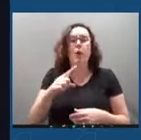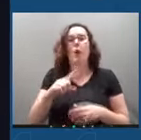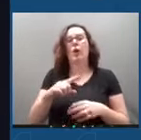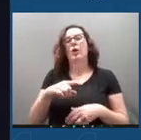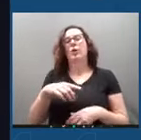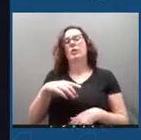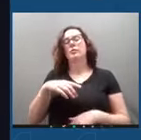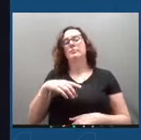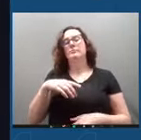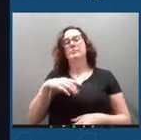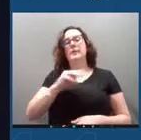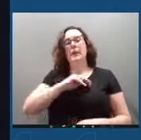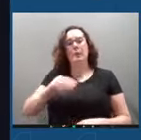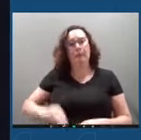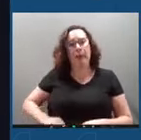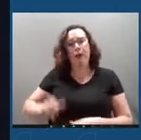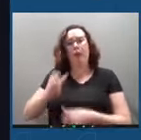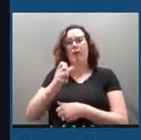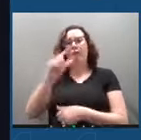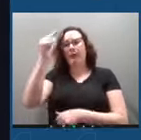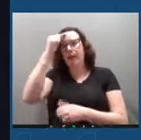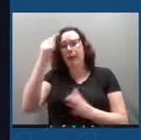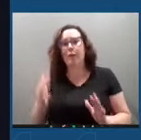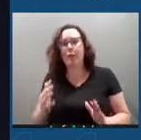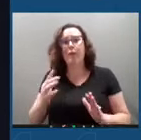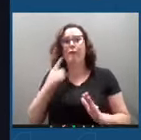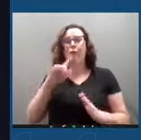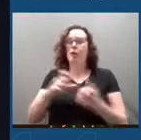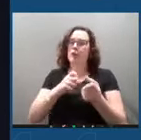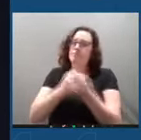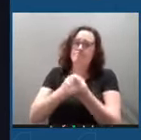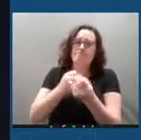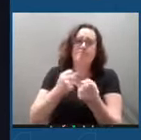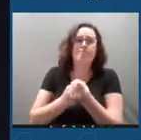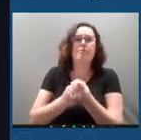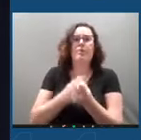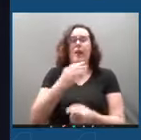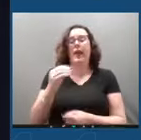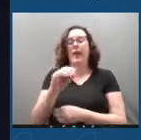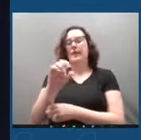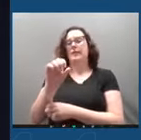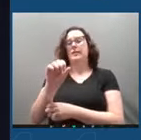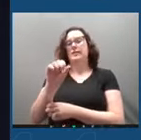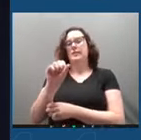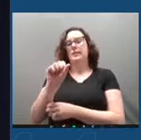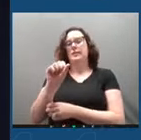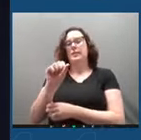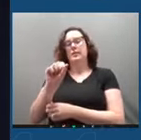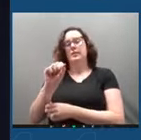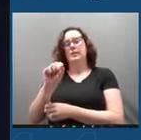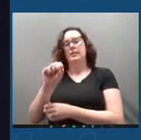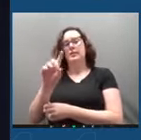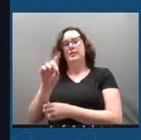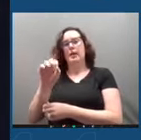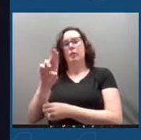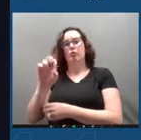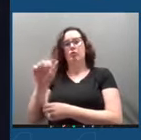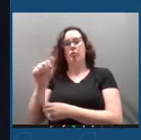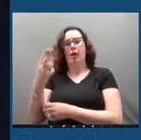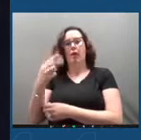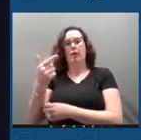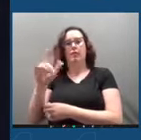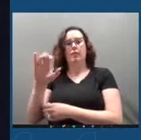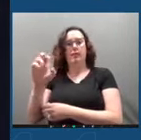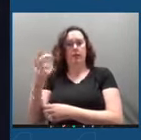of this bill, and of course my assembly co-sponsor, Assemblywoman Deborah Glick. I remember in 2013